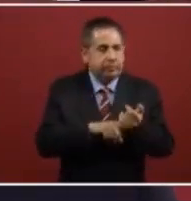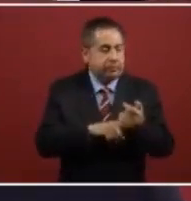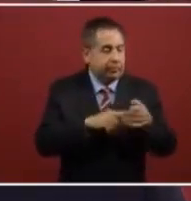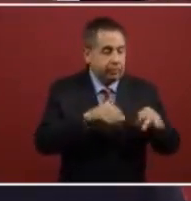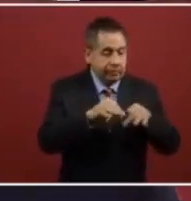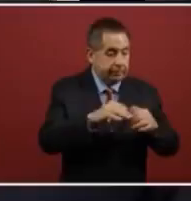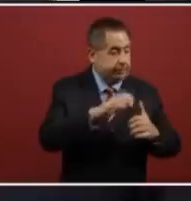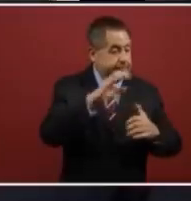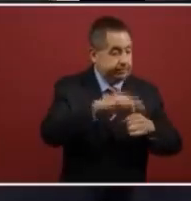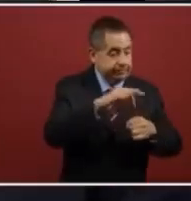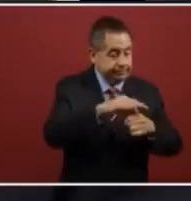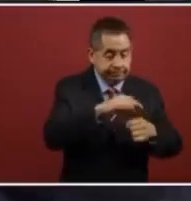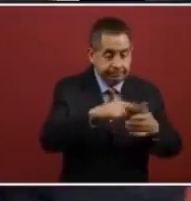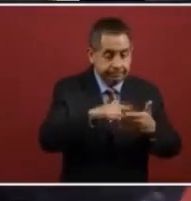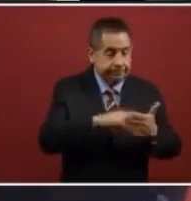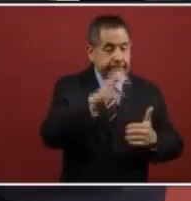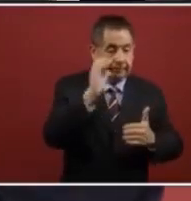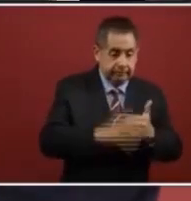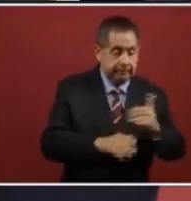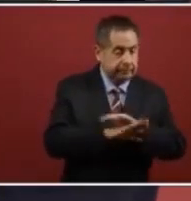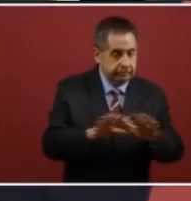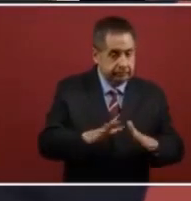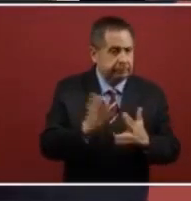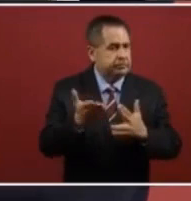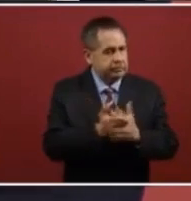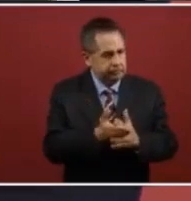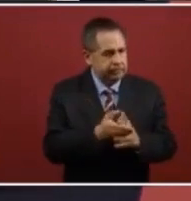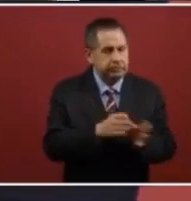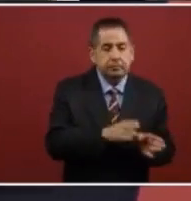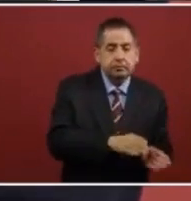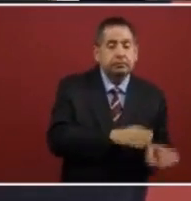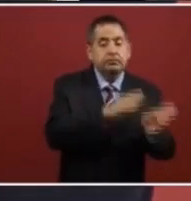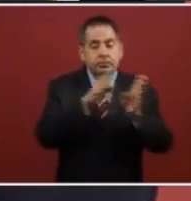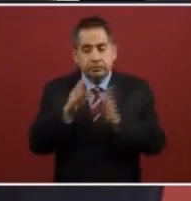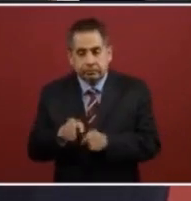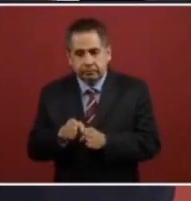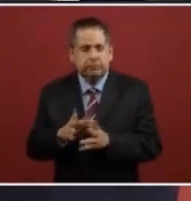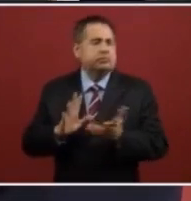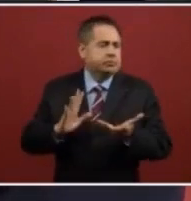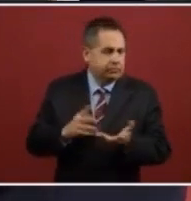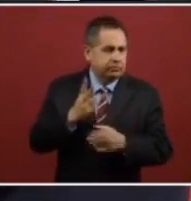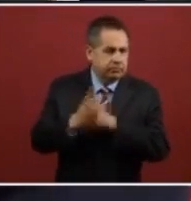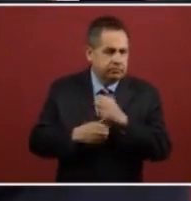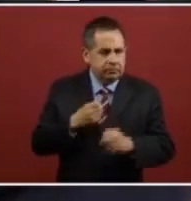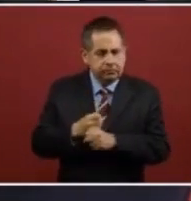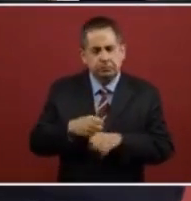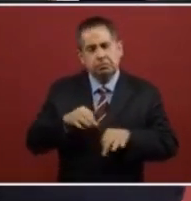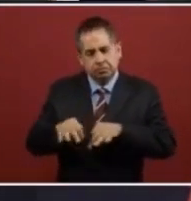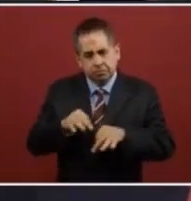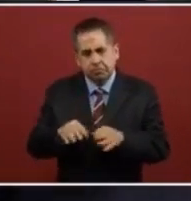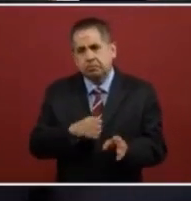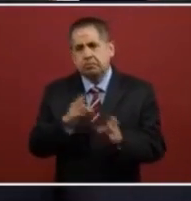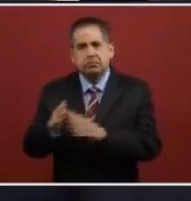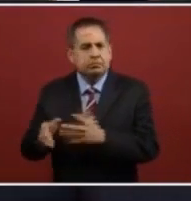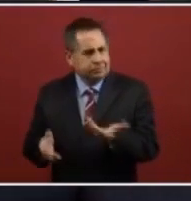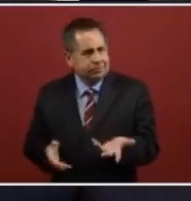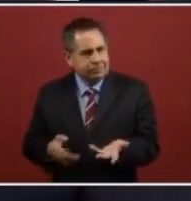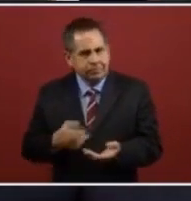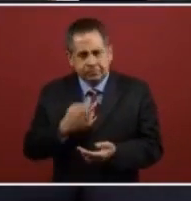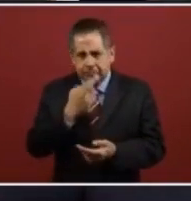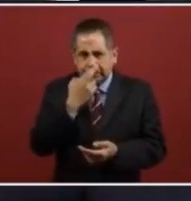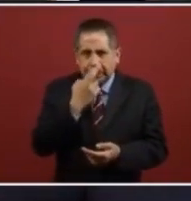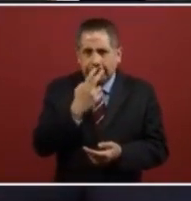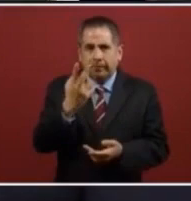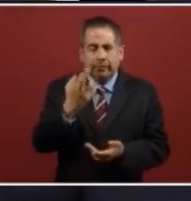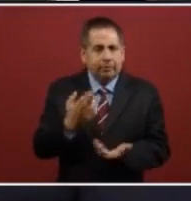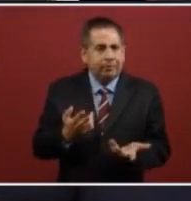years? mecanismo Why don't we establish a para- mechanism resolver, to resolve contratar and